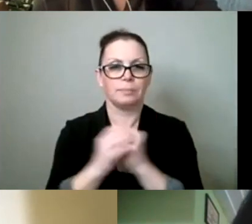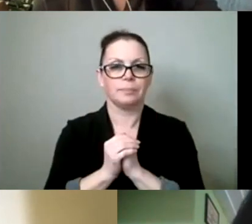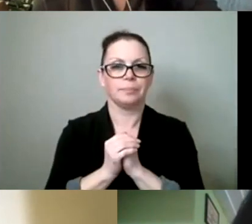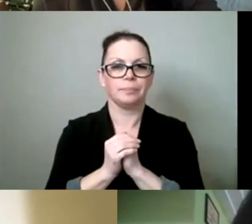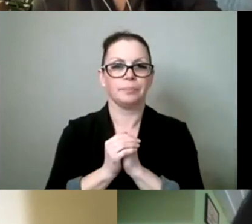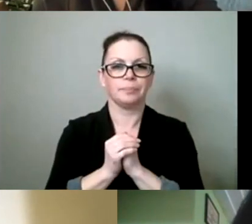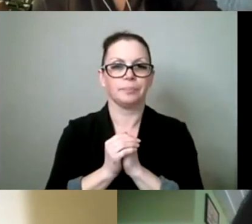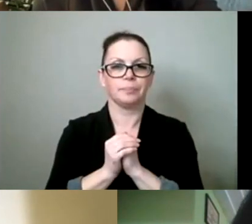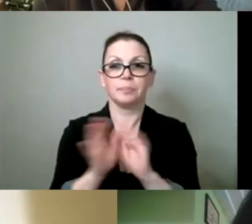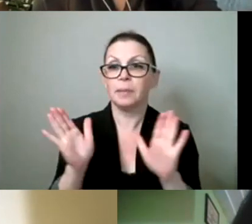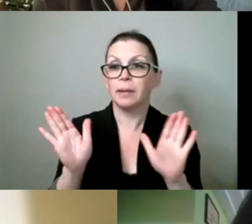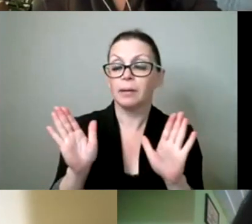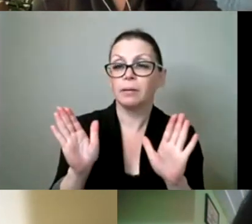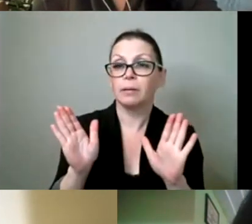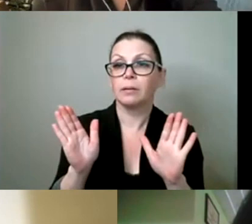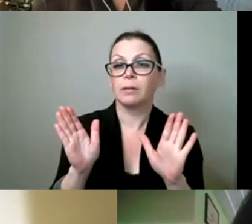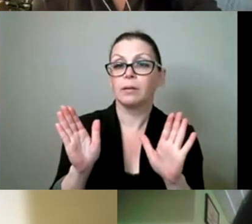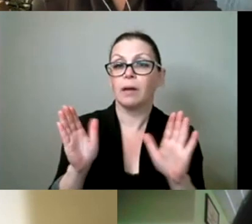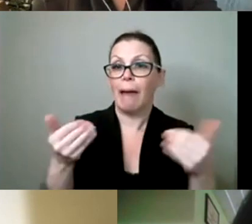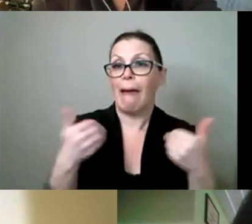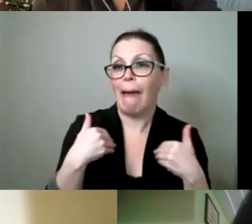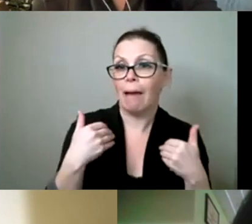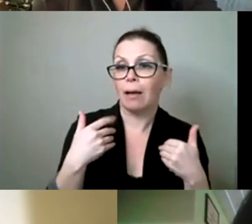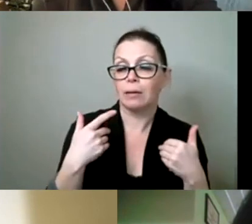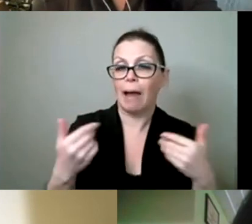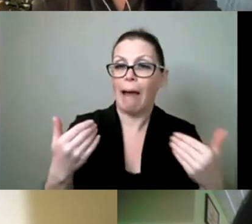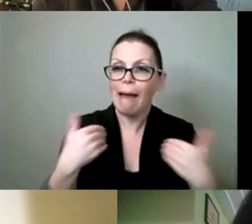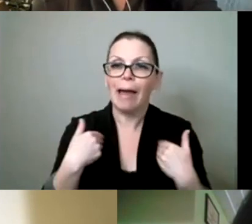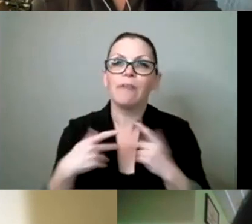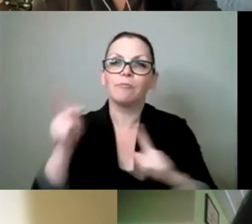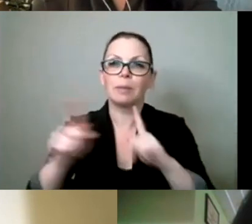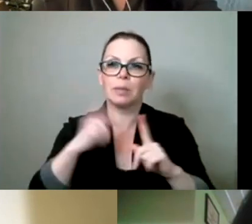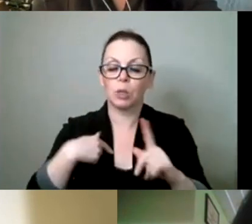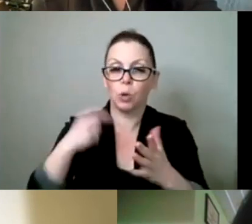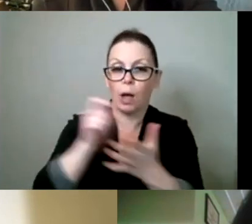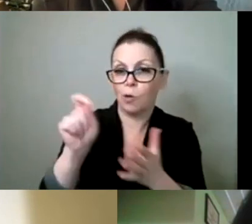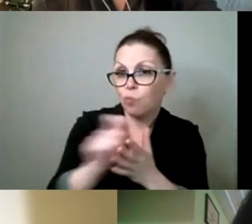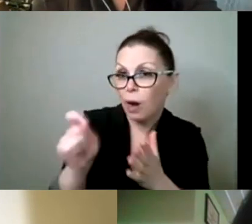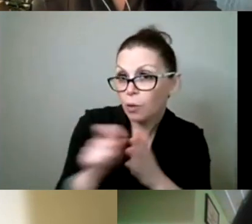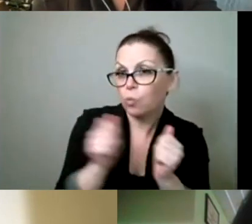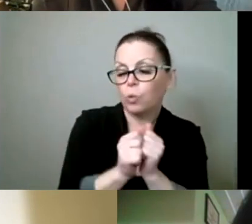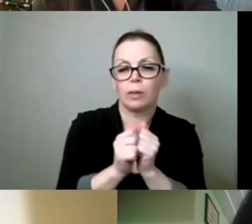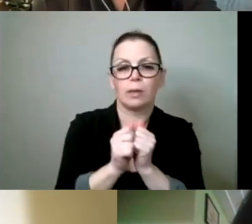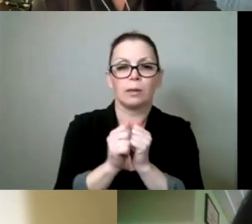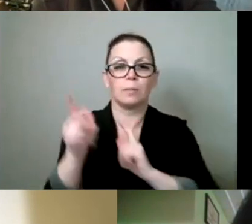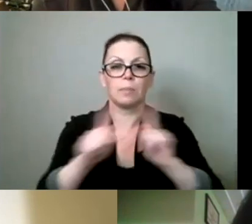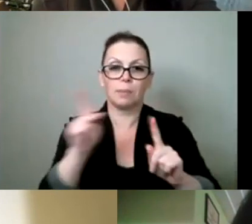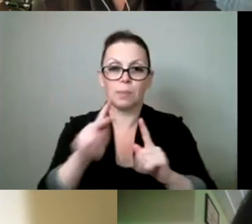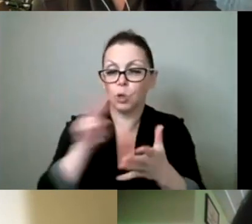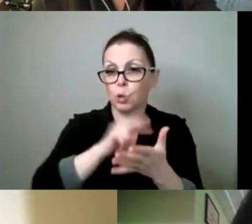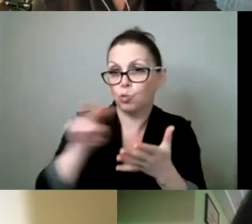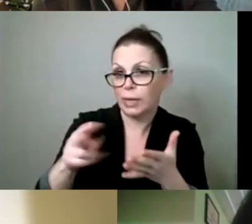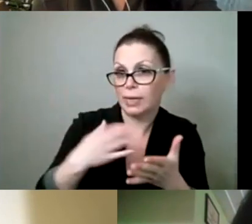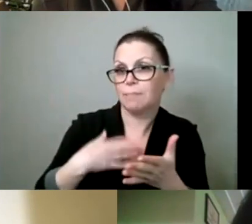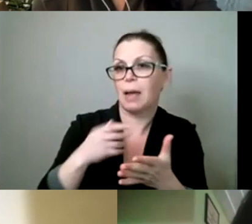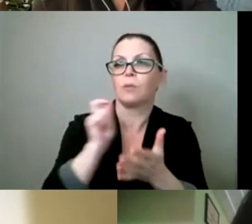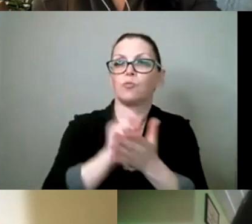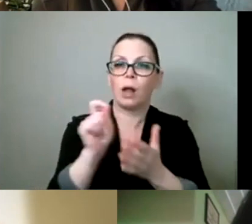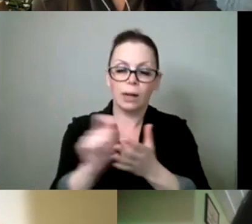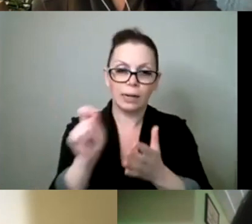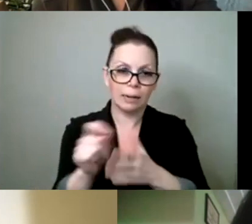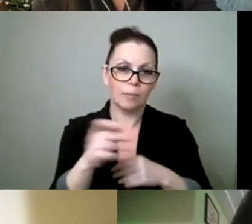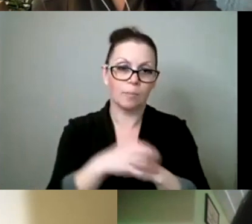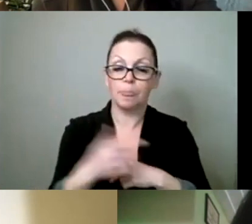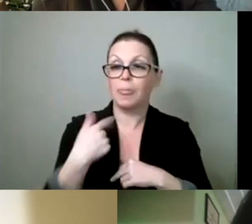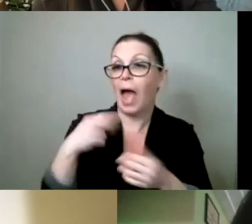Having people who I write with, pet people who read my writing, who I read